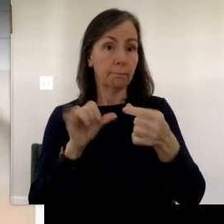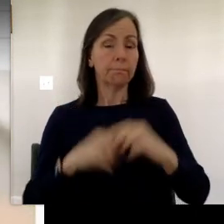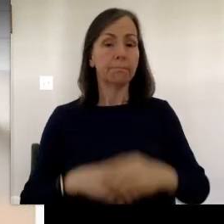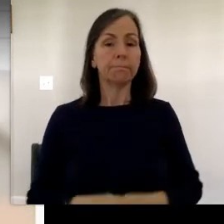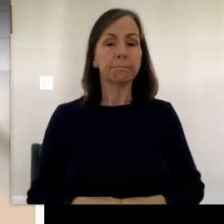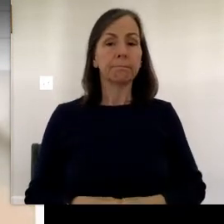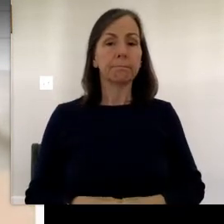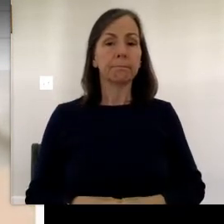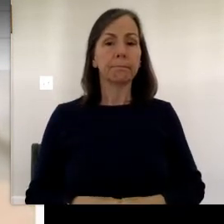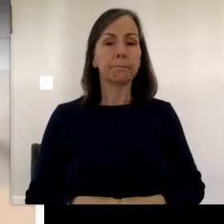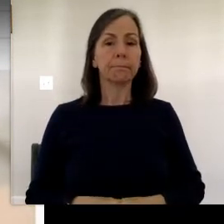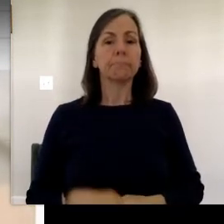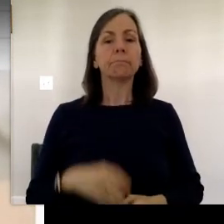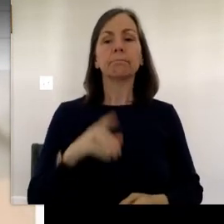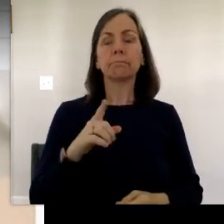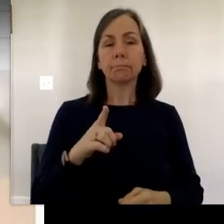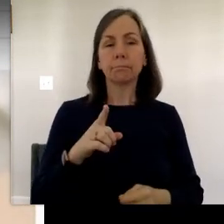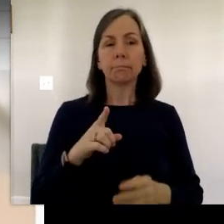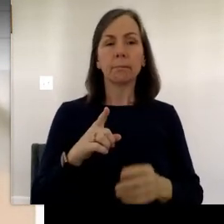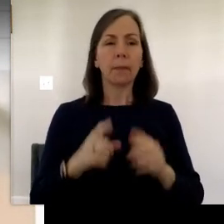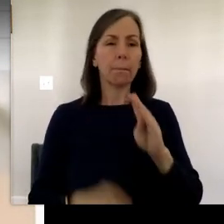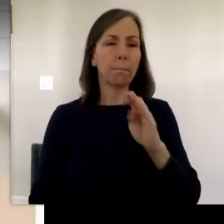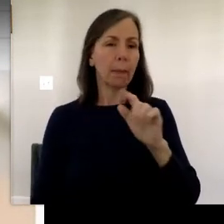Bill measurements.